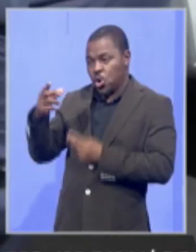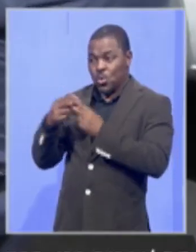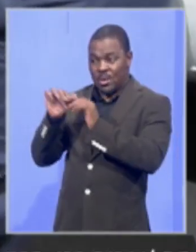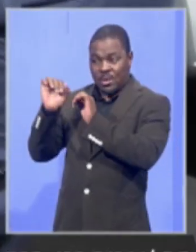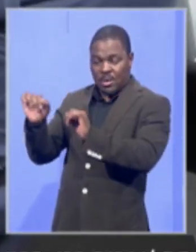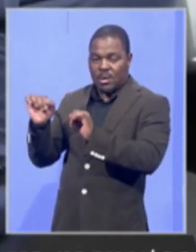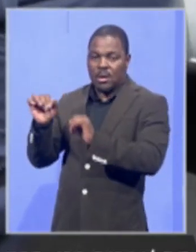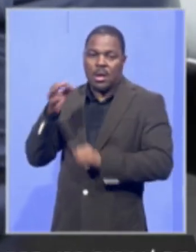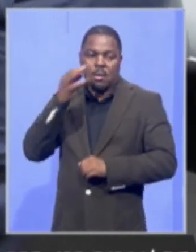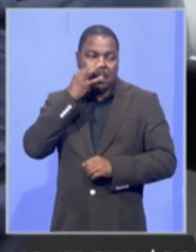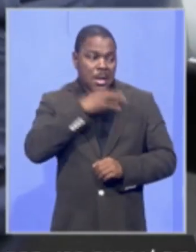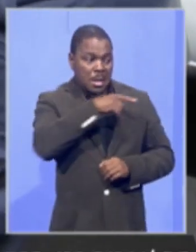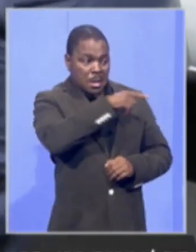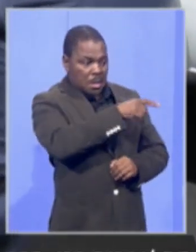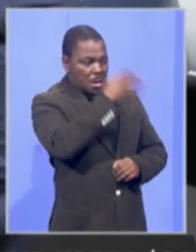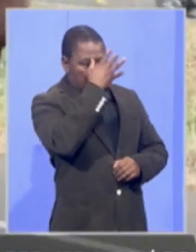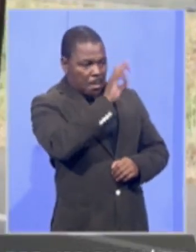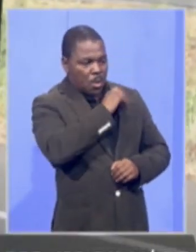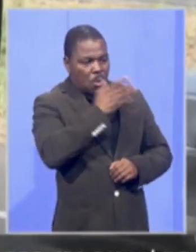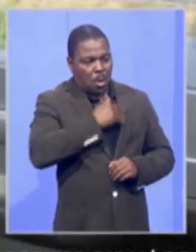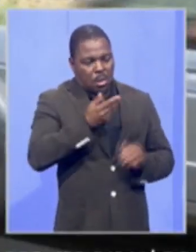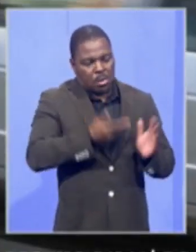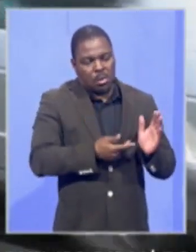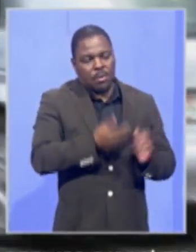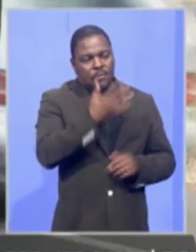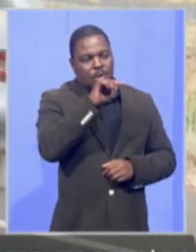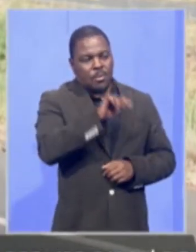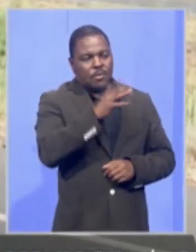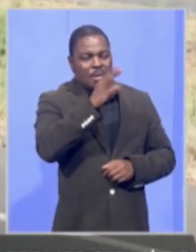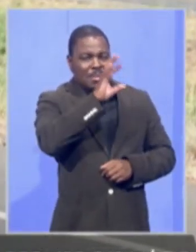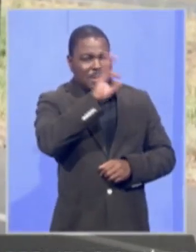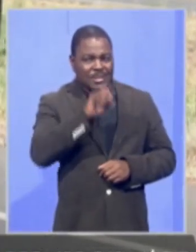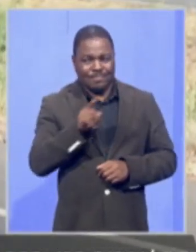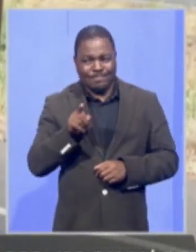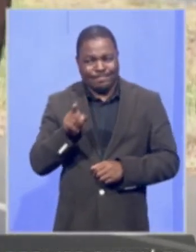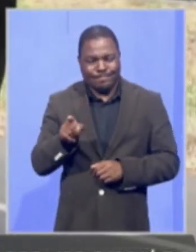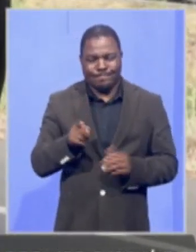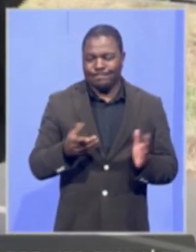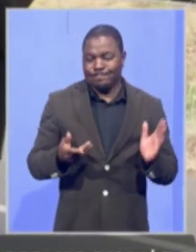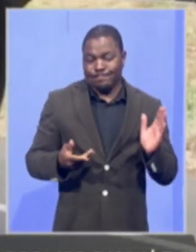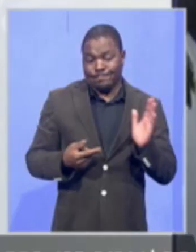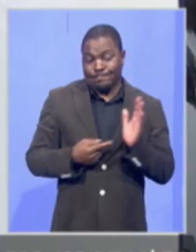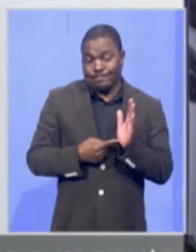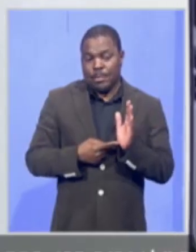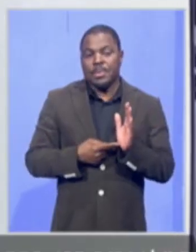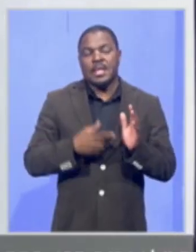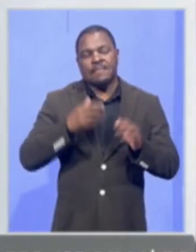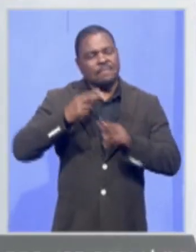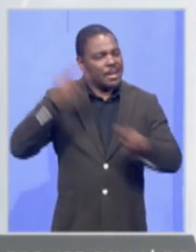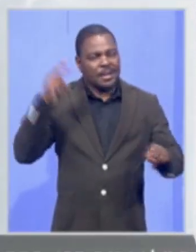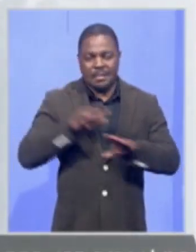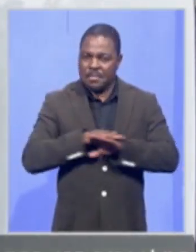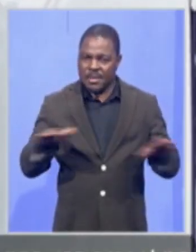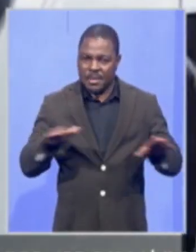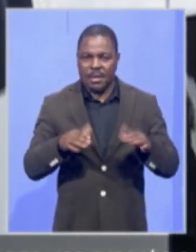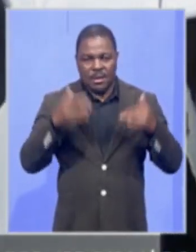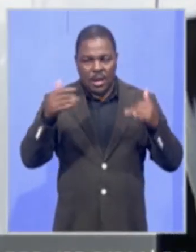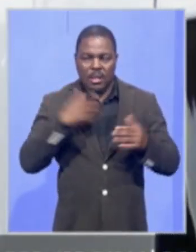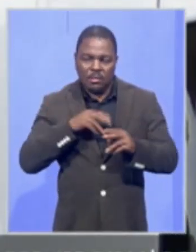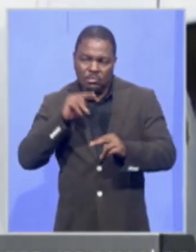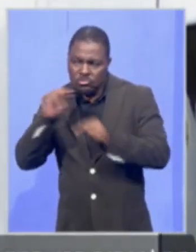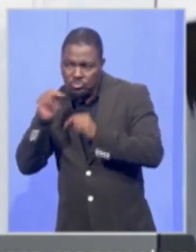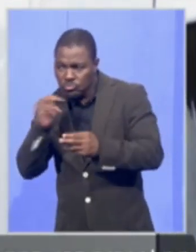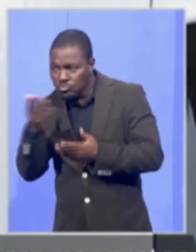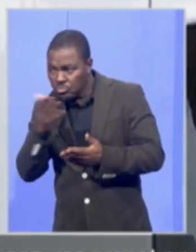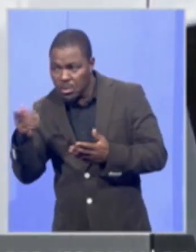o bontshe hore nyehelo ya ona ya diperesente tse 5.5 ke ya ho qetela, ba tla buisana le ditho tsa bona hore na ba dumellana